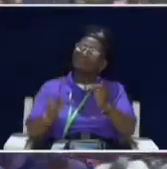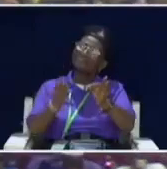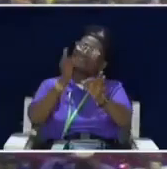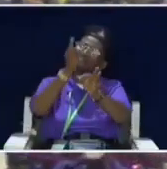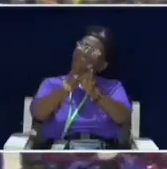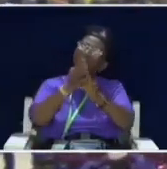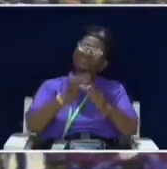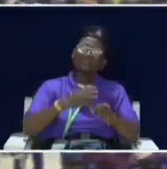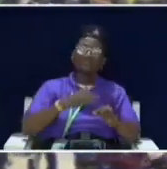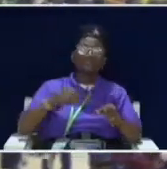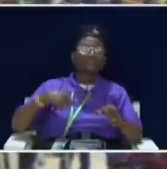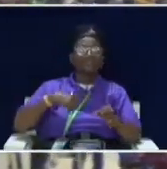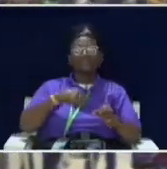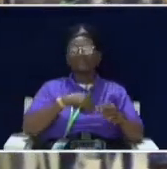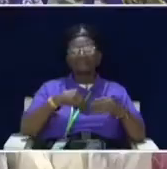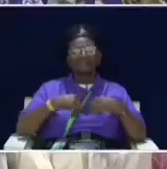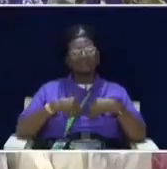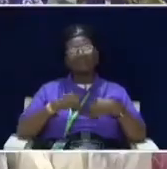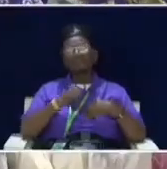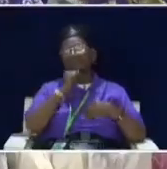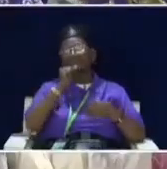And we haven't arrived yet.